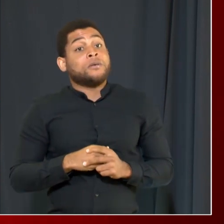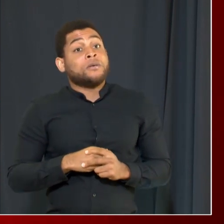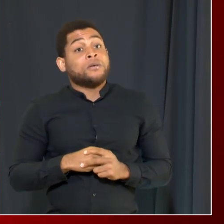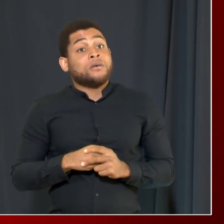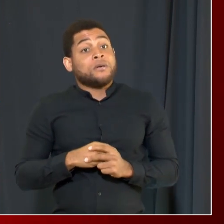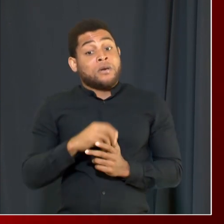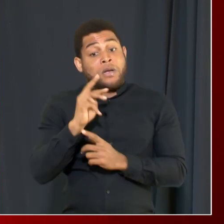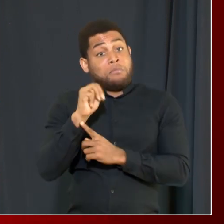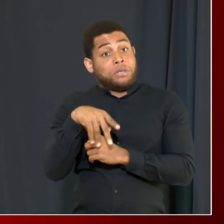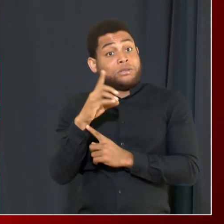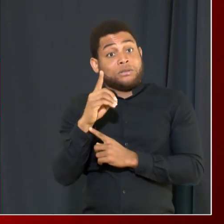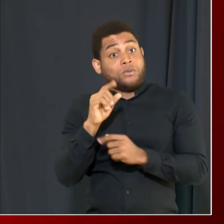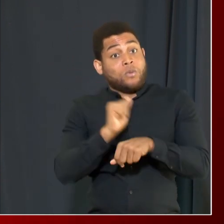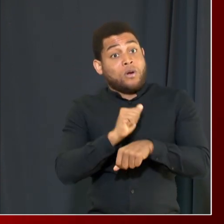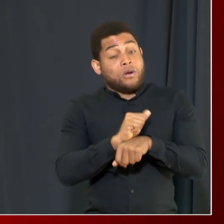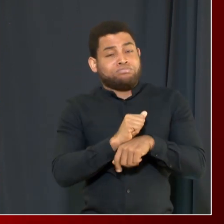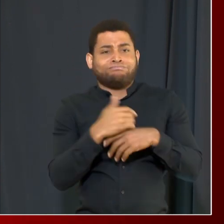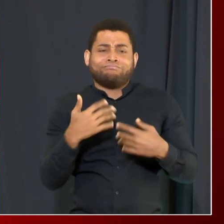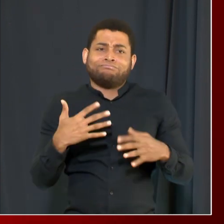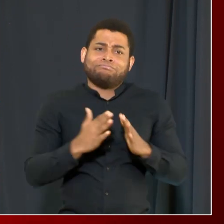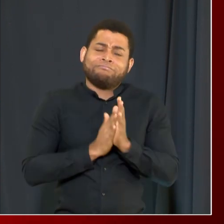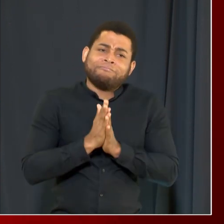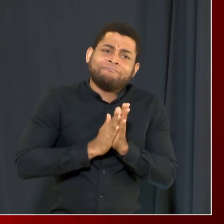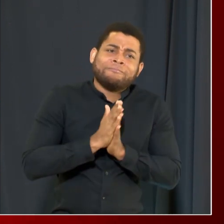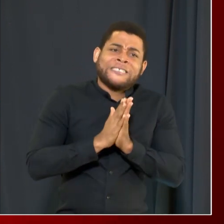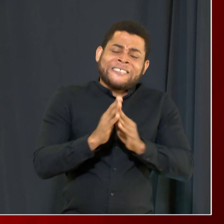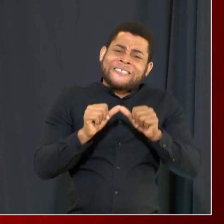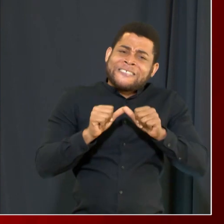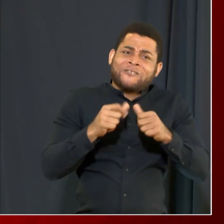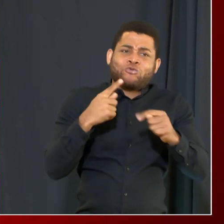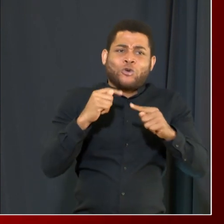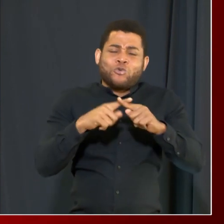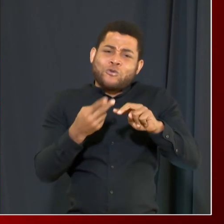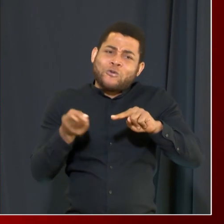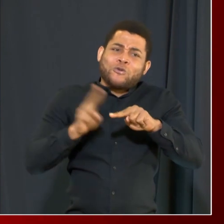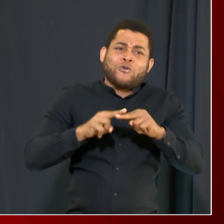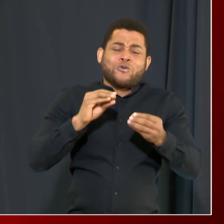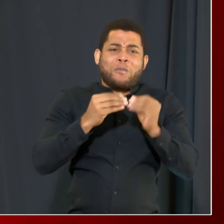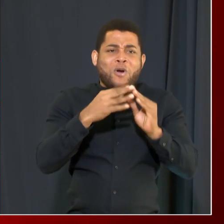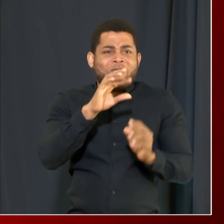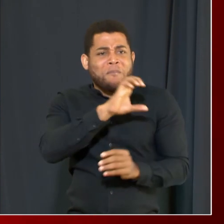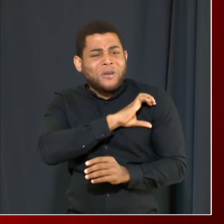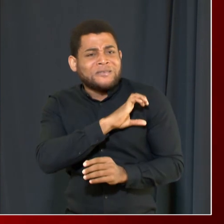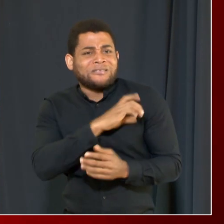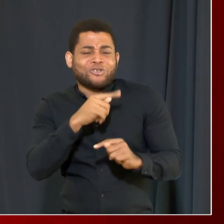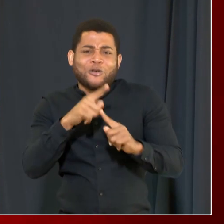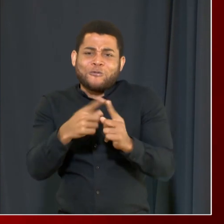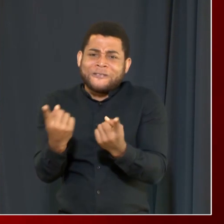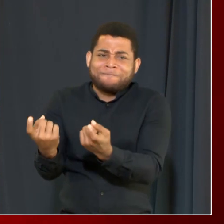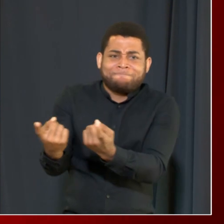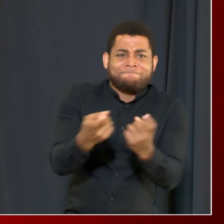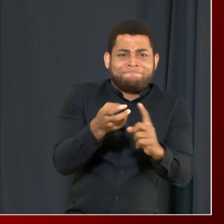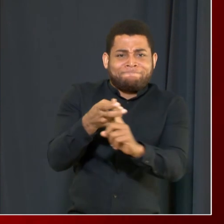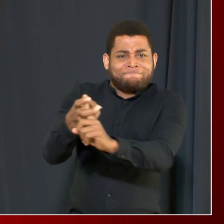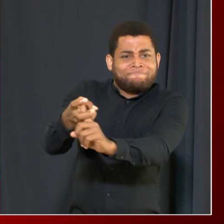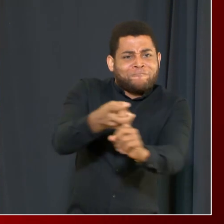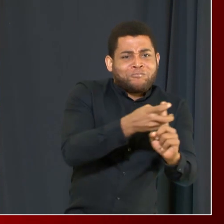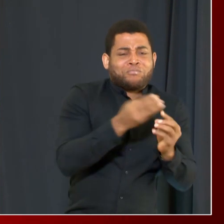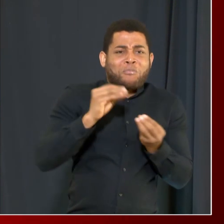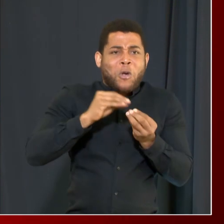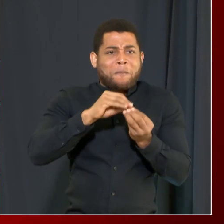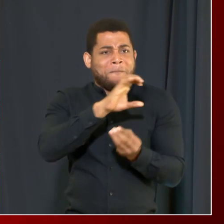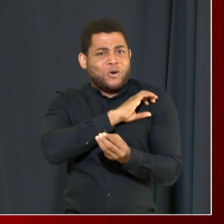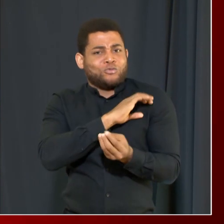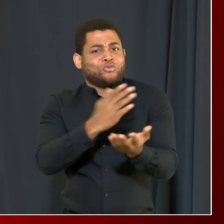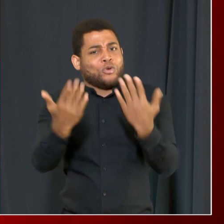diligently to increase the numbers of officers, and we are taking every opportunity to recruit men and women to join our department. Over the past